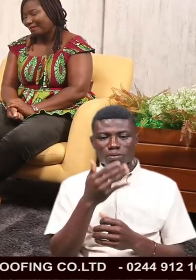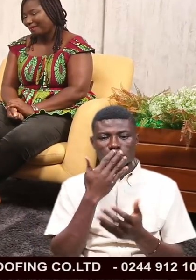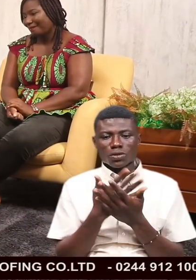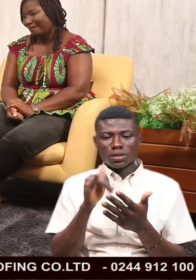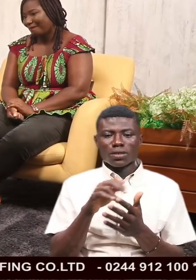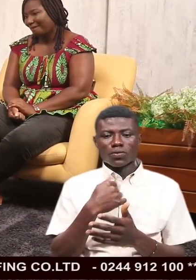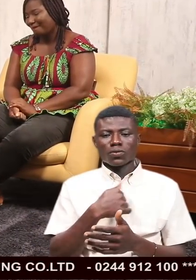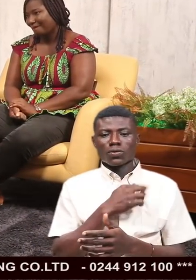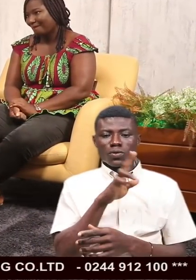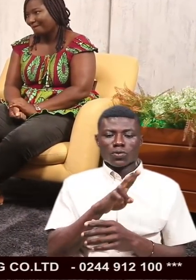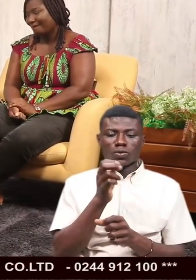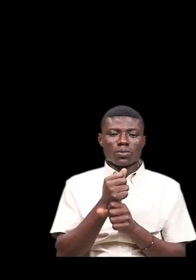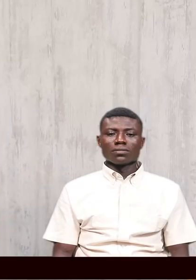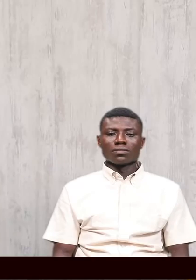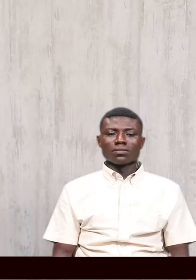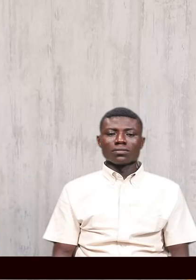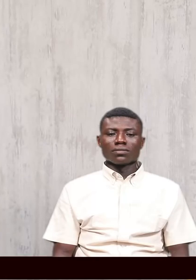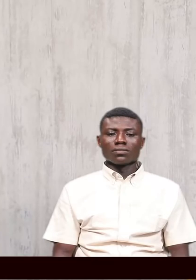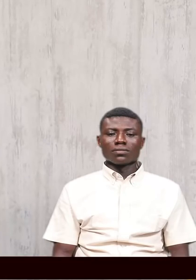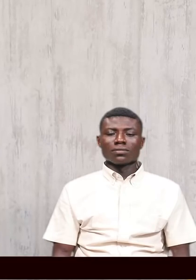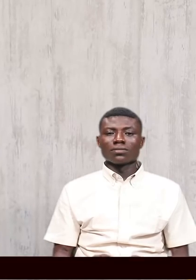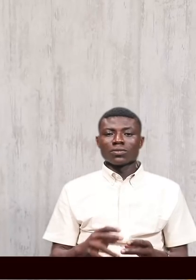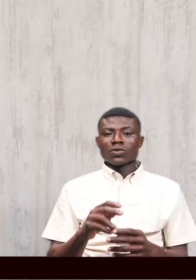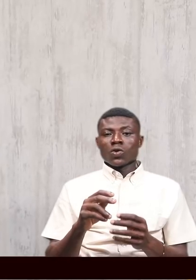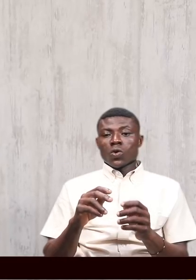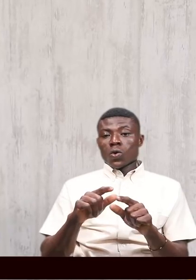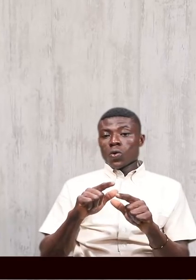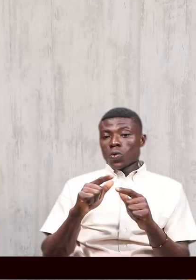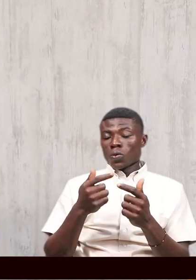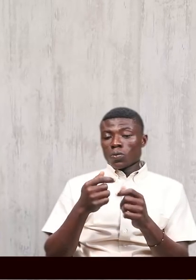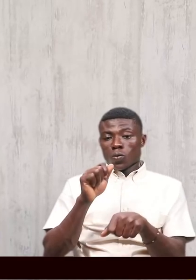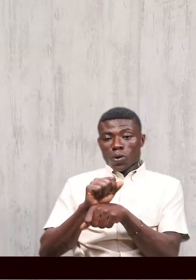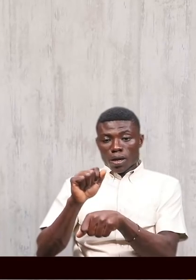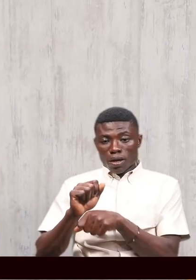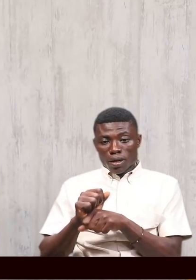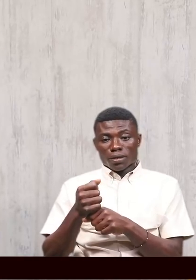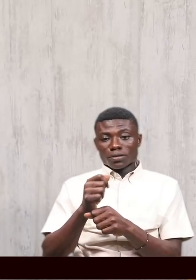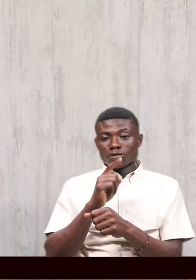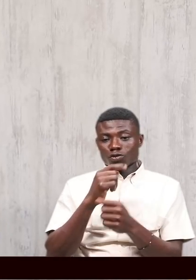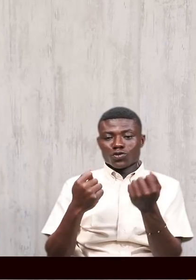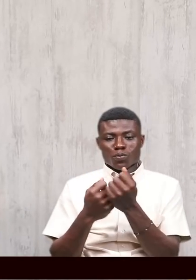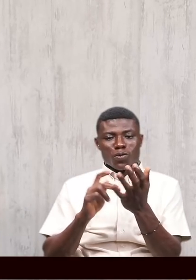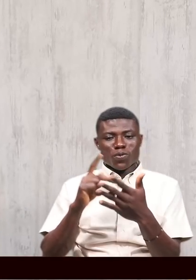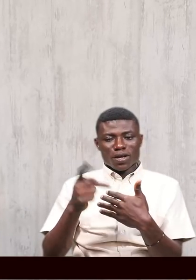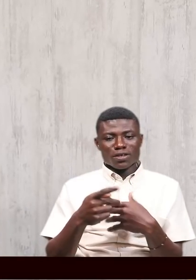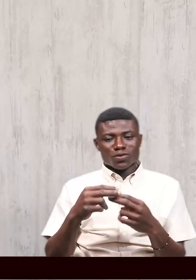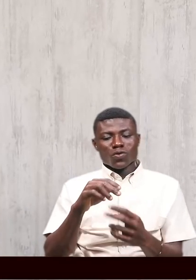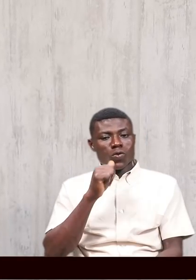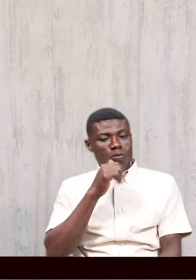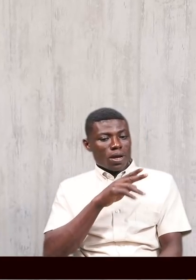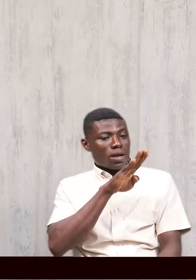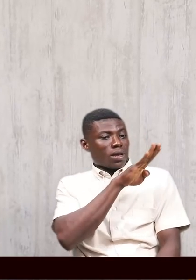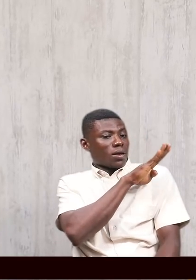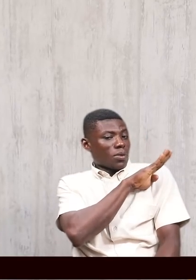debo dance, my fee and the FFAF. Any other Roma, any other talk life over our dear Roma, and what patronize or more. Am I in another bema or has say yes,